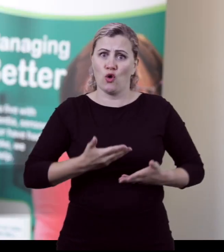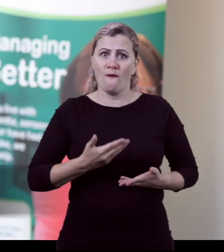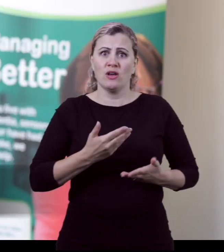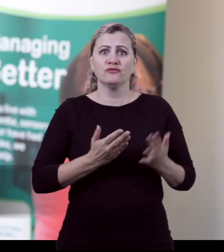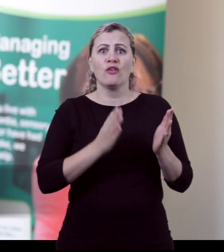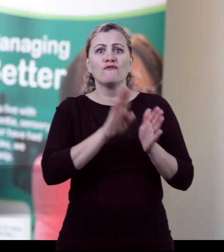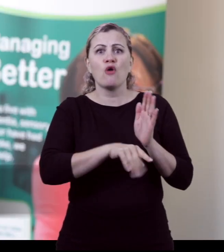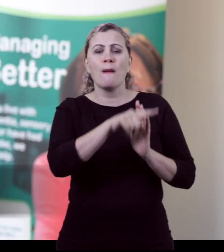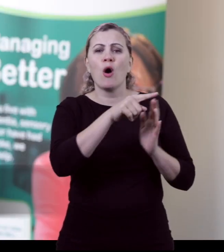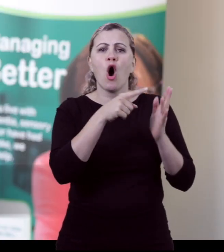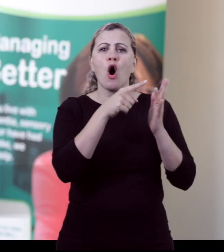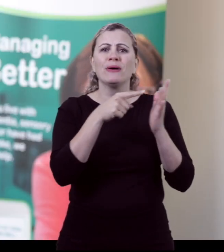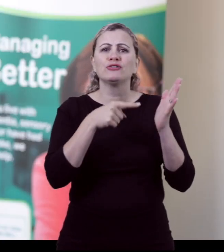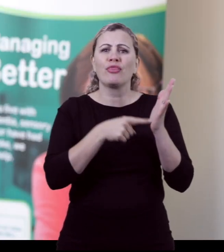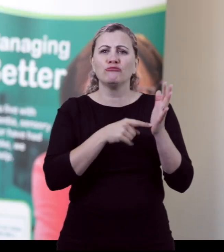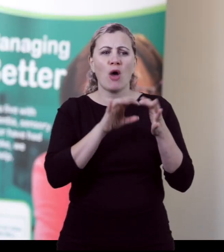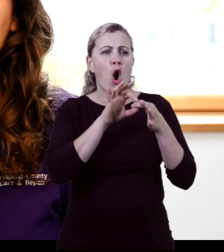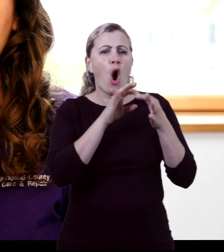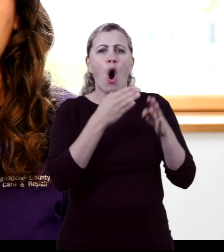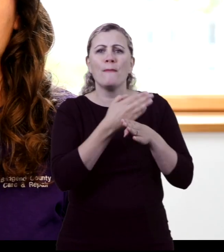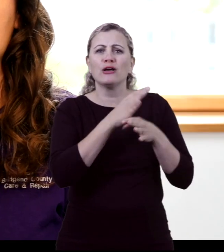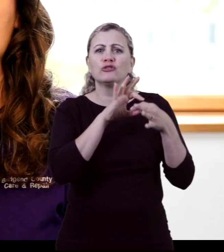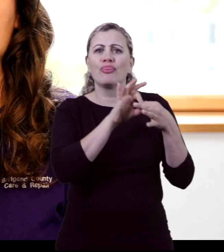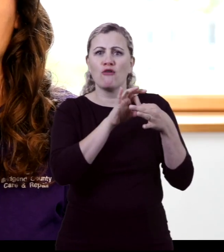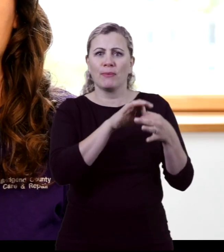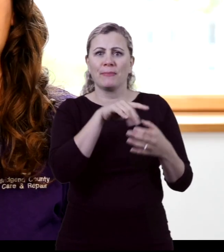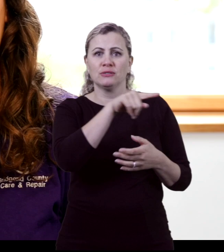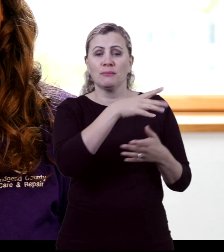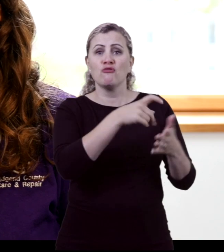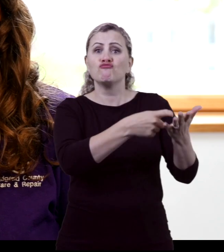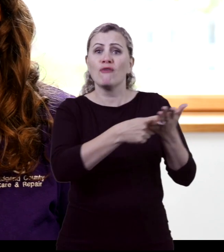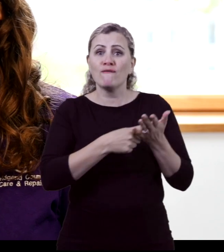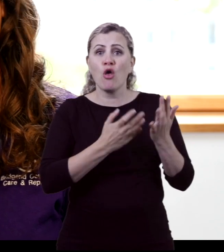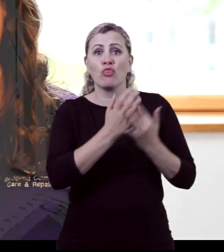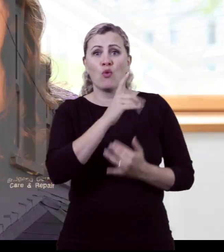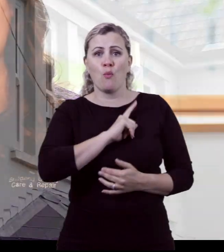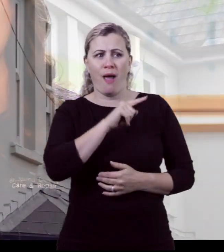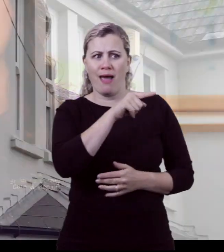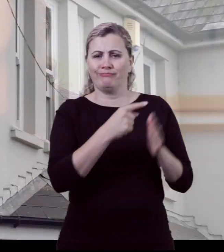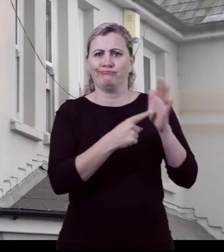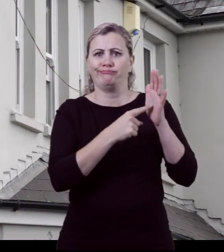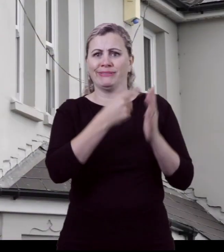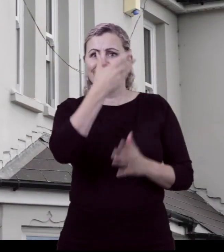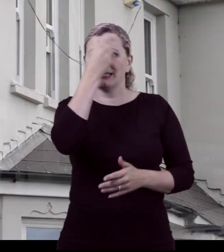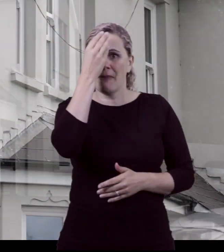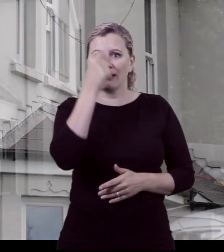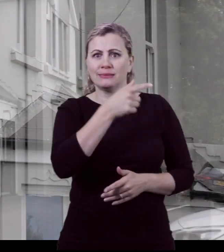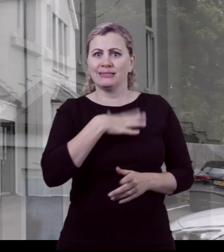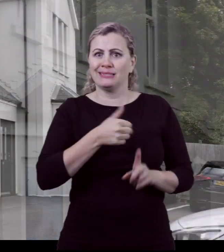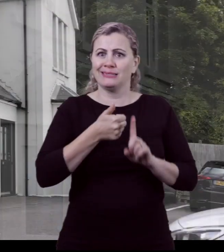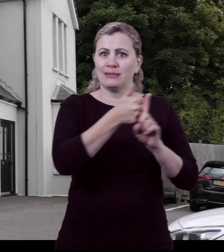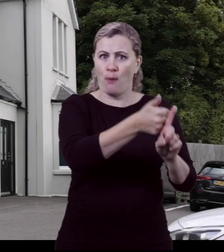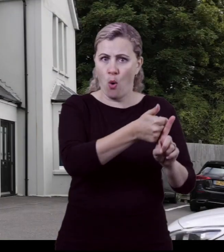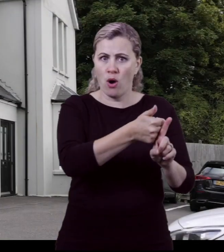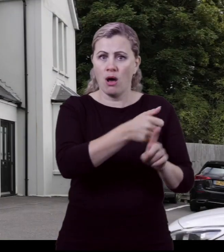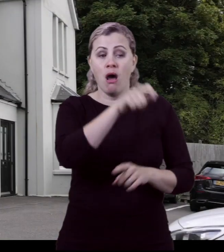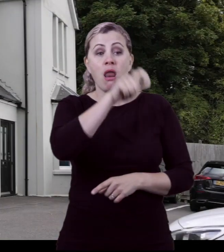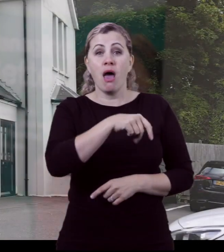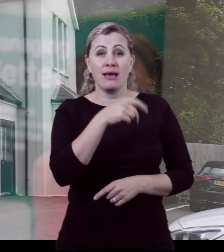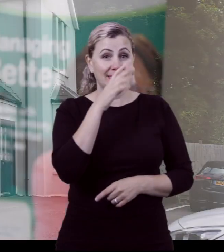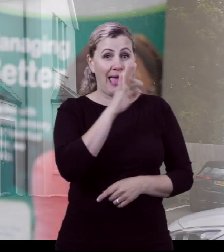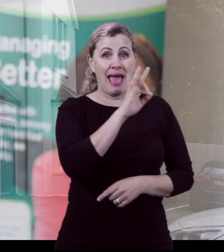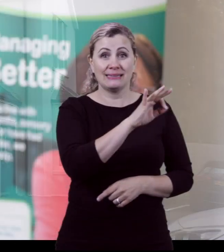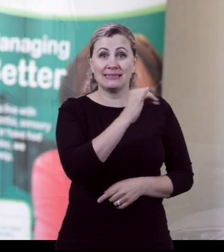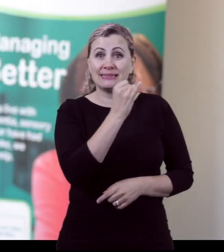occupational therapist in the older people mental health team. She had been referred through primarily for dementia support. So the client is an